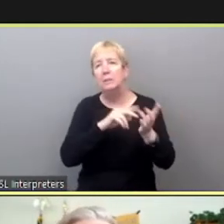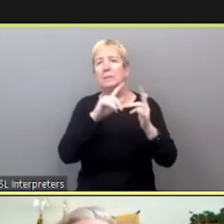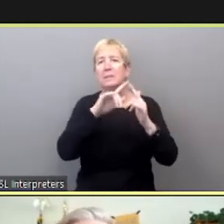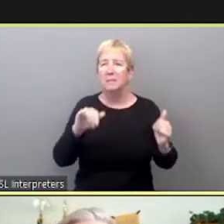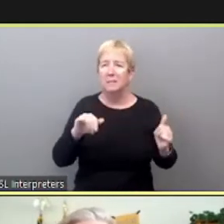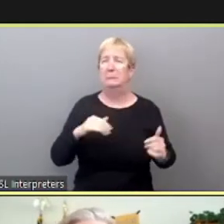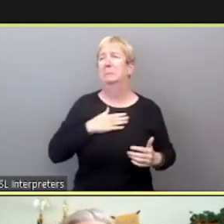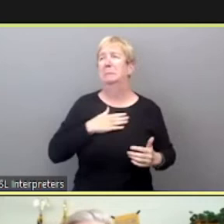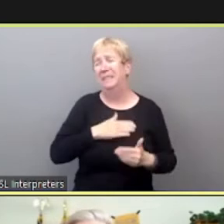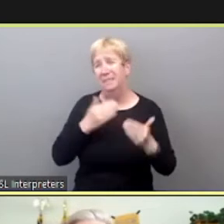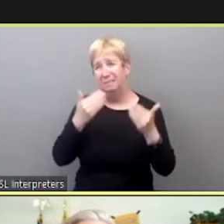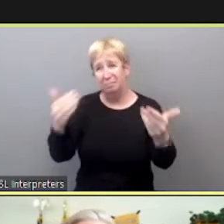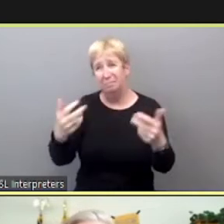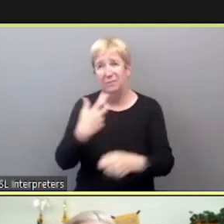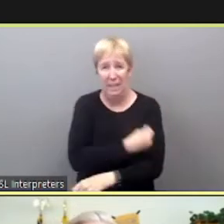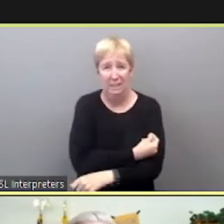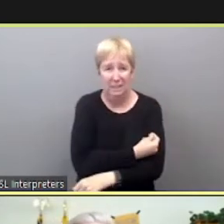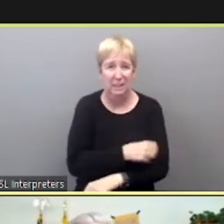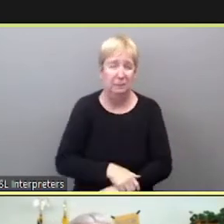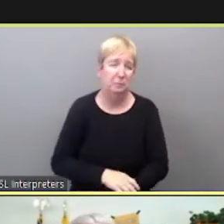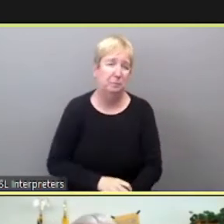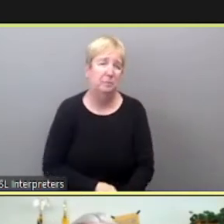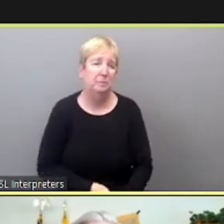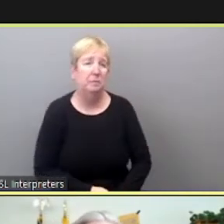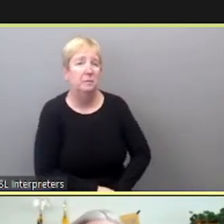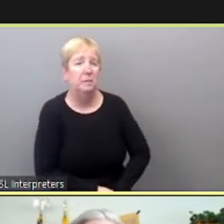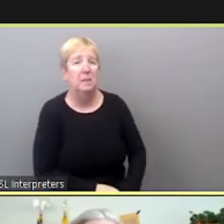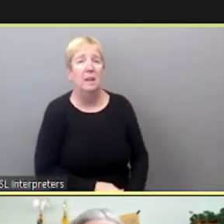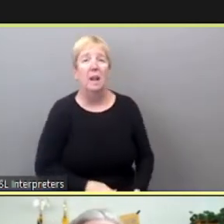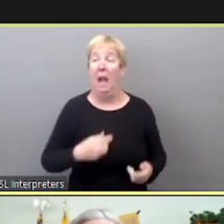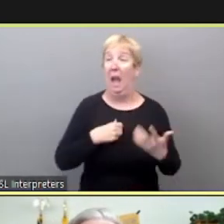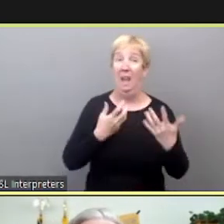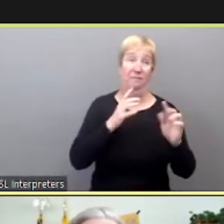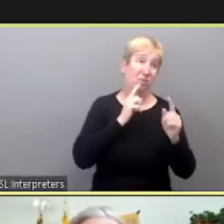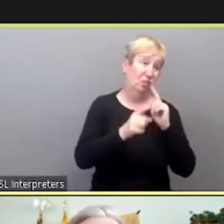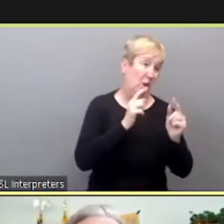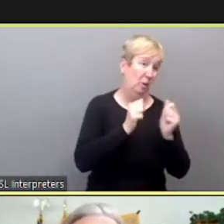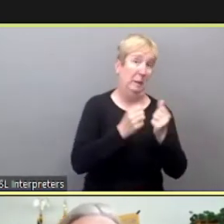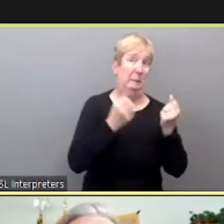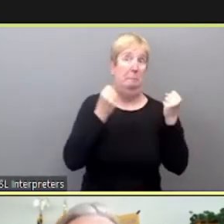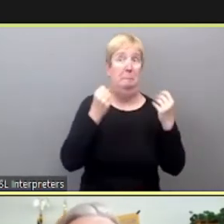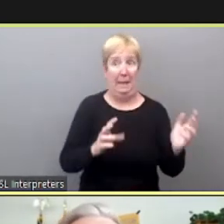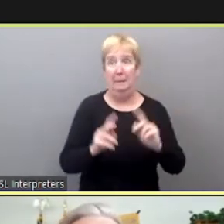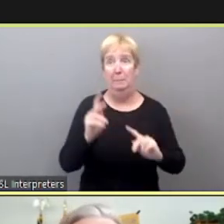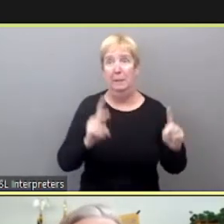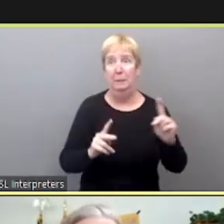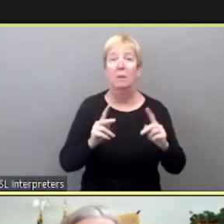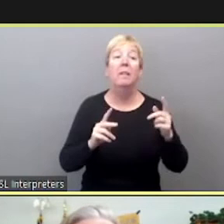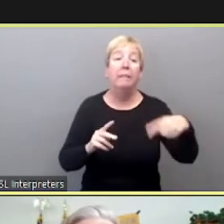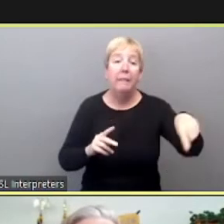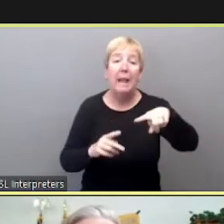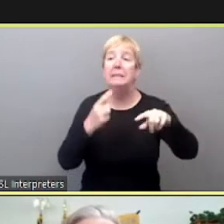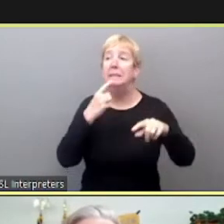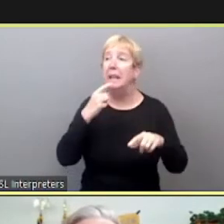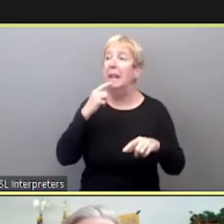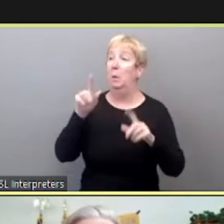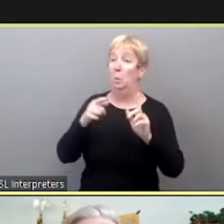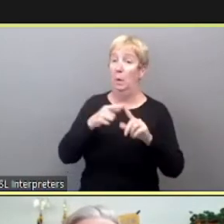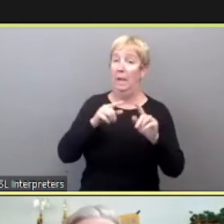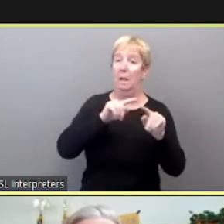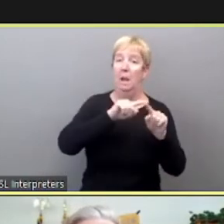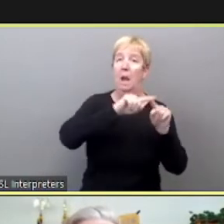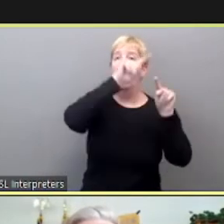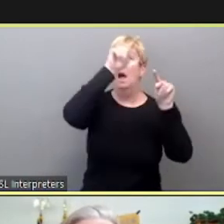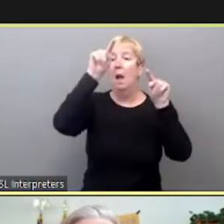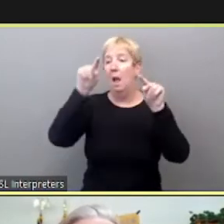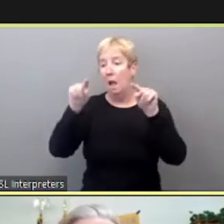too many people that say as soon as this curve comes down, they're stepping back from their whole healthcare career. They just can't do it